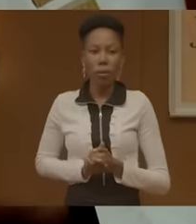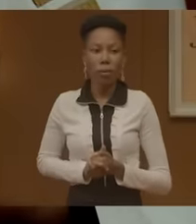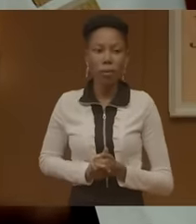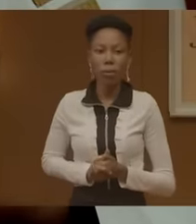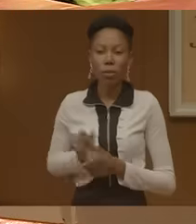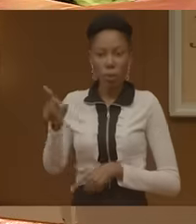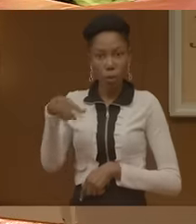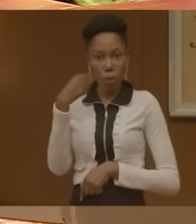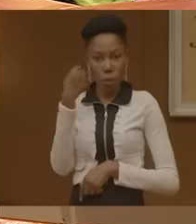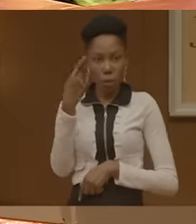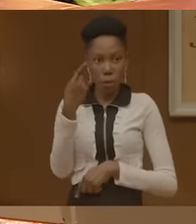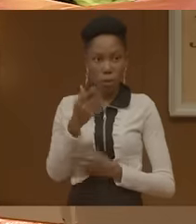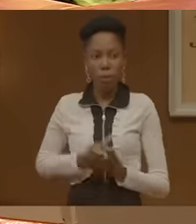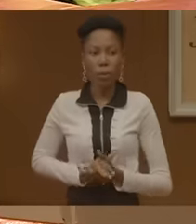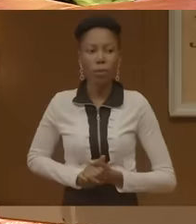Do you understand?